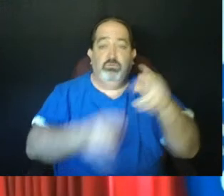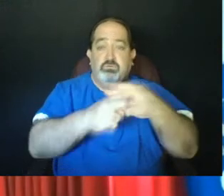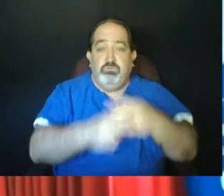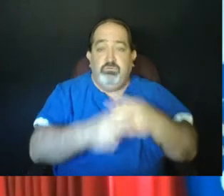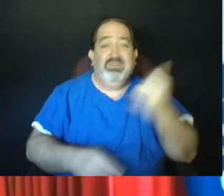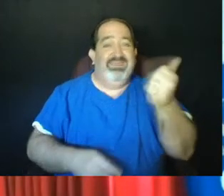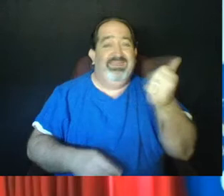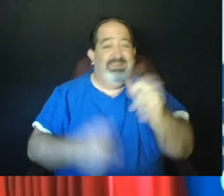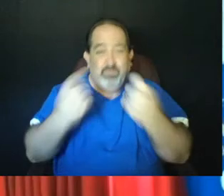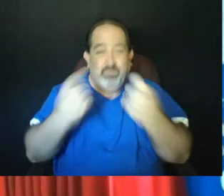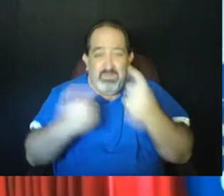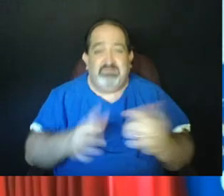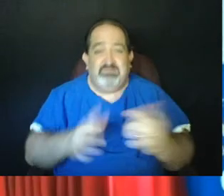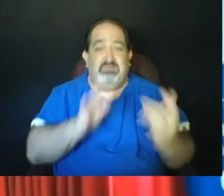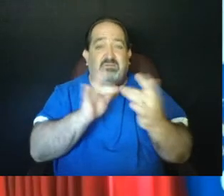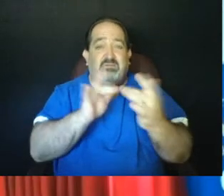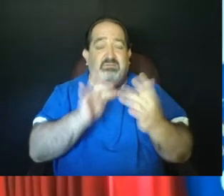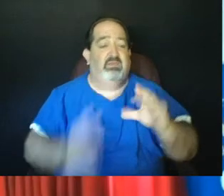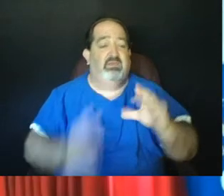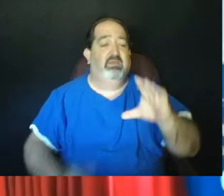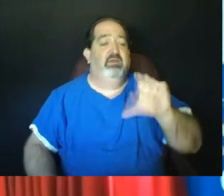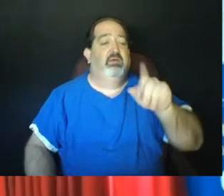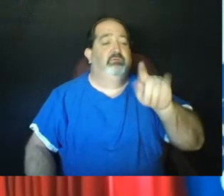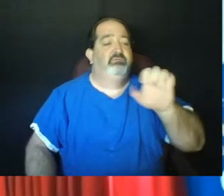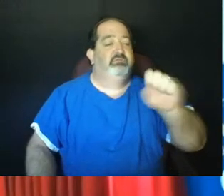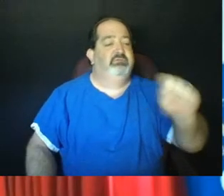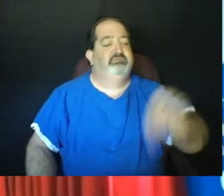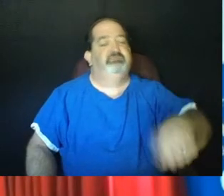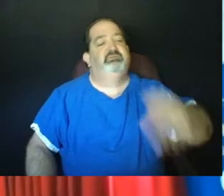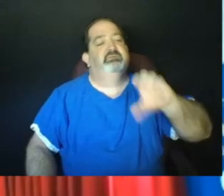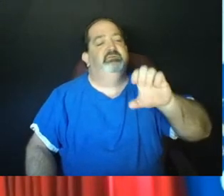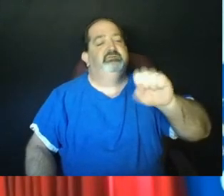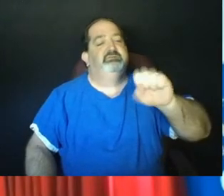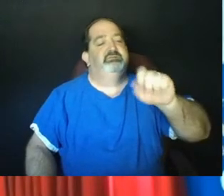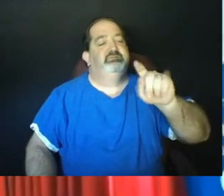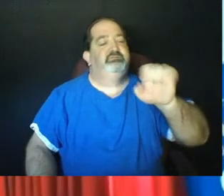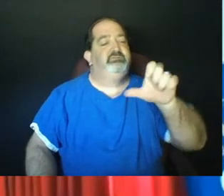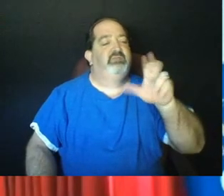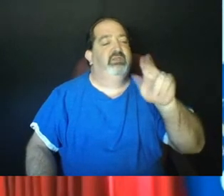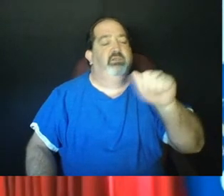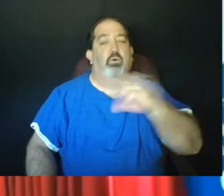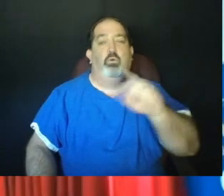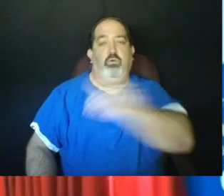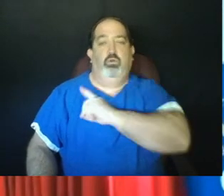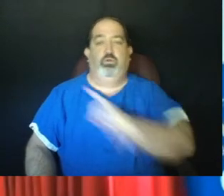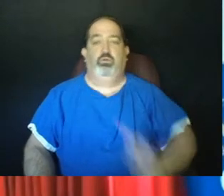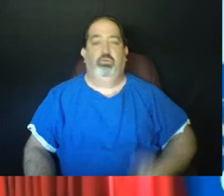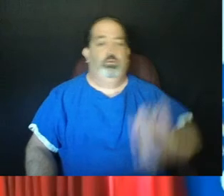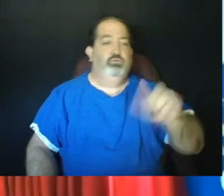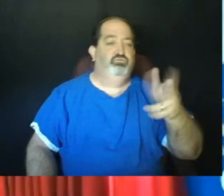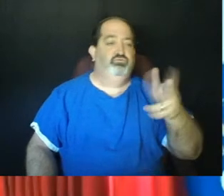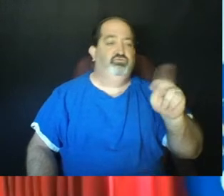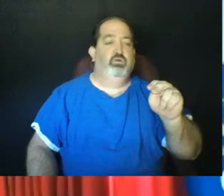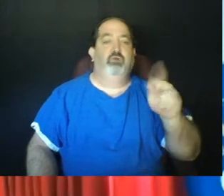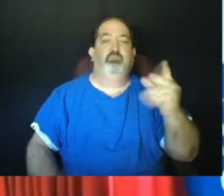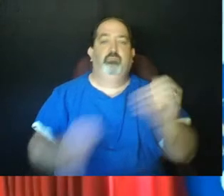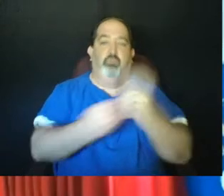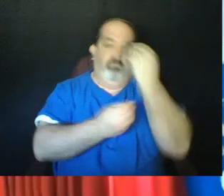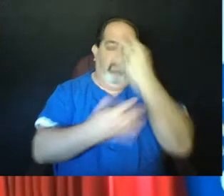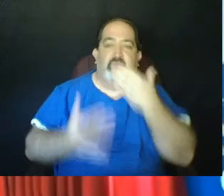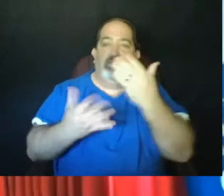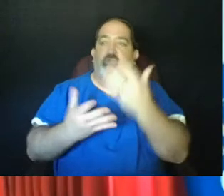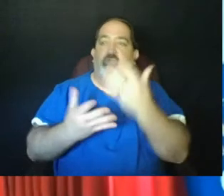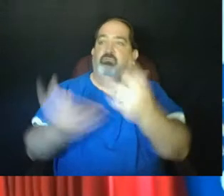questions, you can contact Countess Steina or Duke John for more information. Thank you so much for being here today. We are so happy to